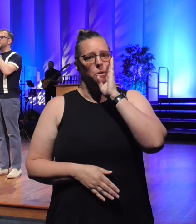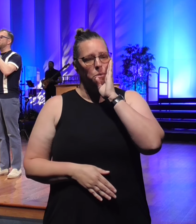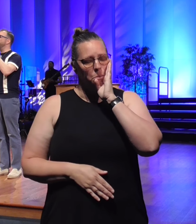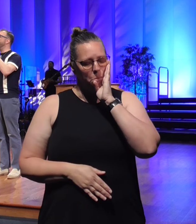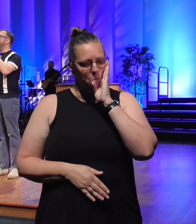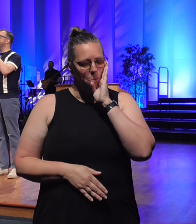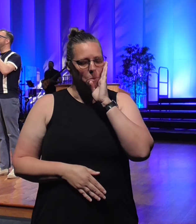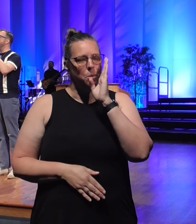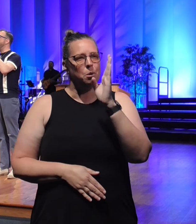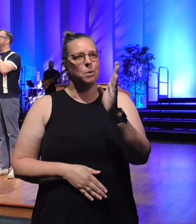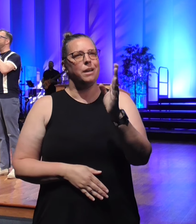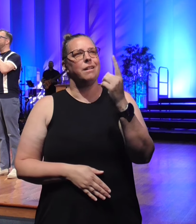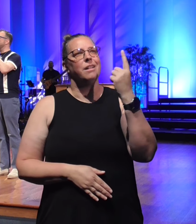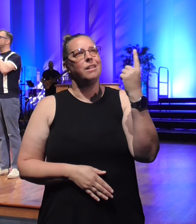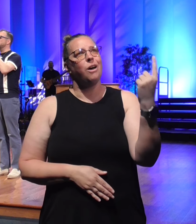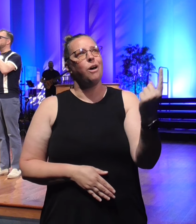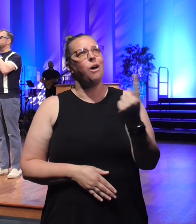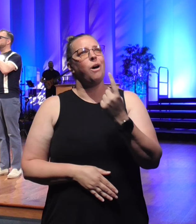I